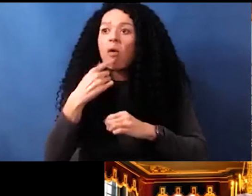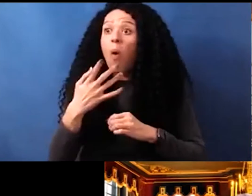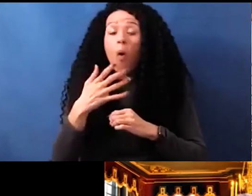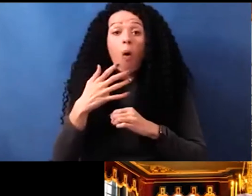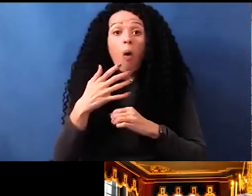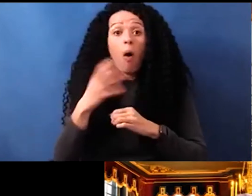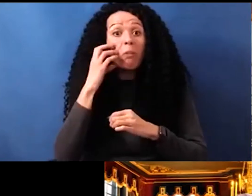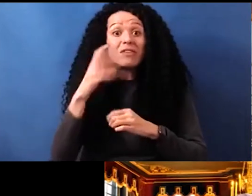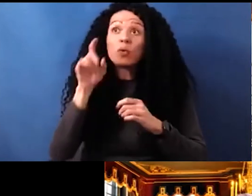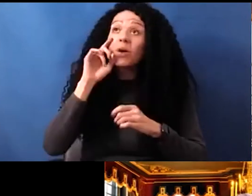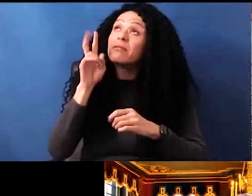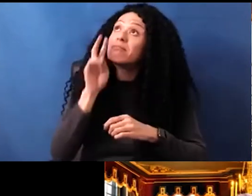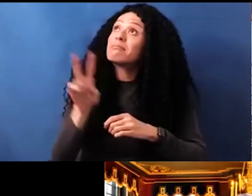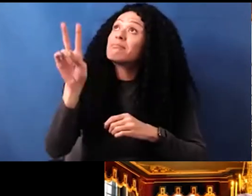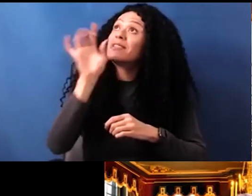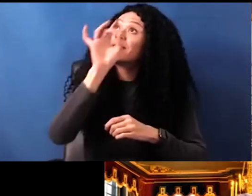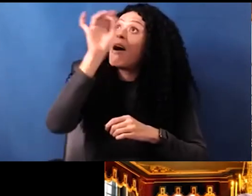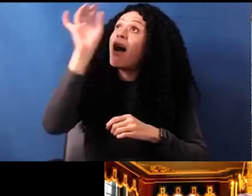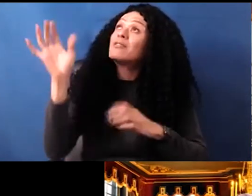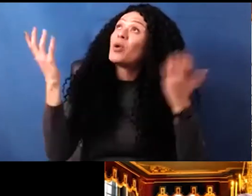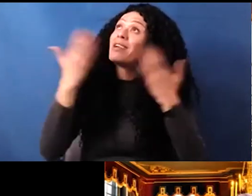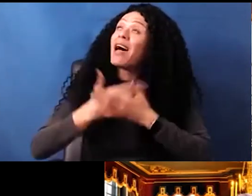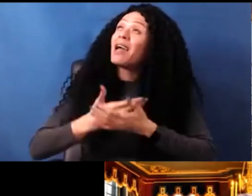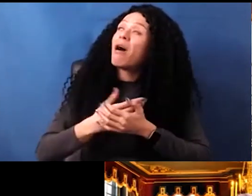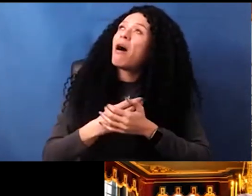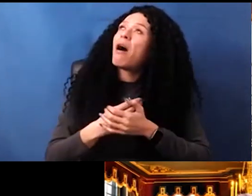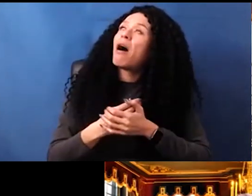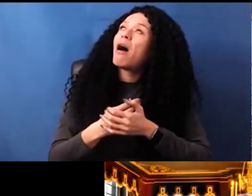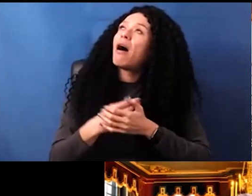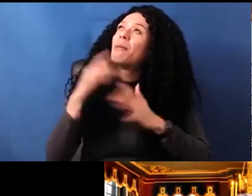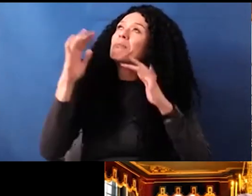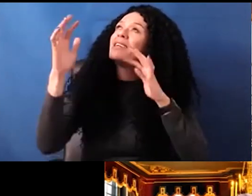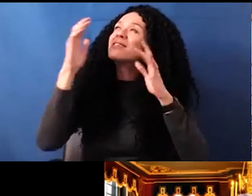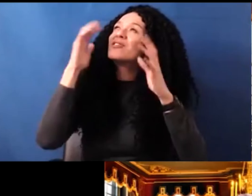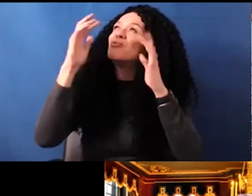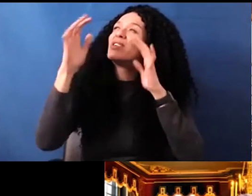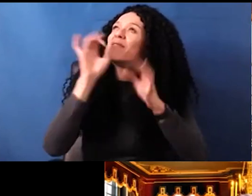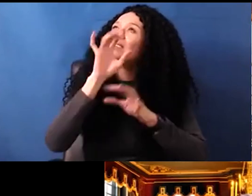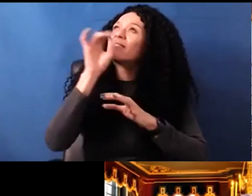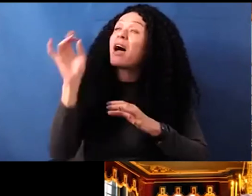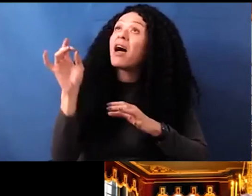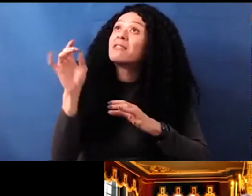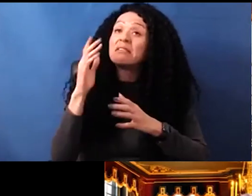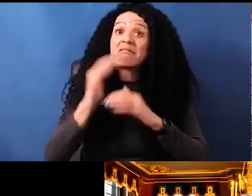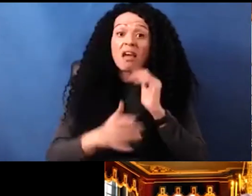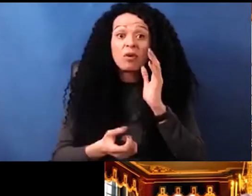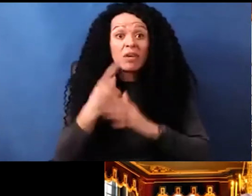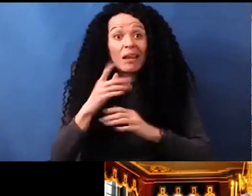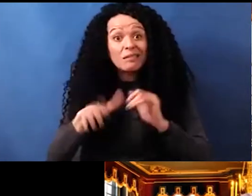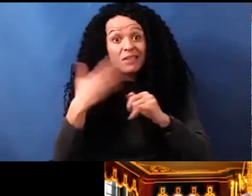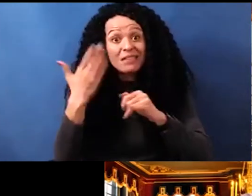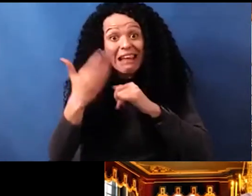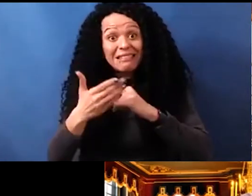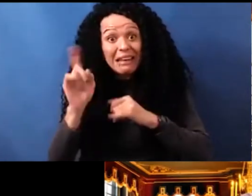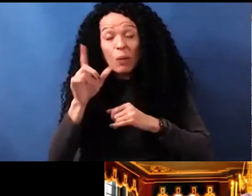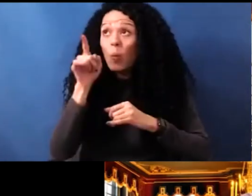window, watching the star-lit heavens, whose mysteries she was destined one day to penetrate in all